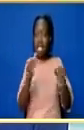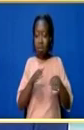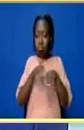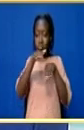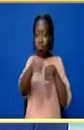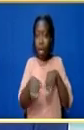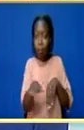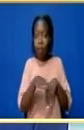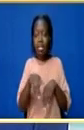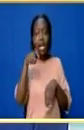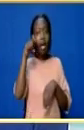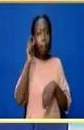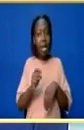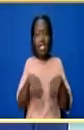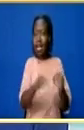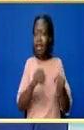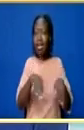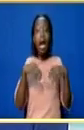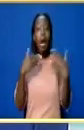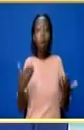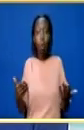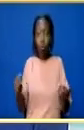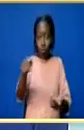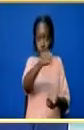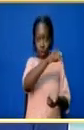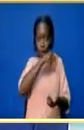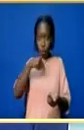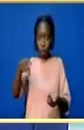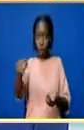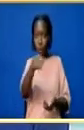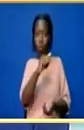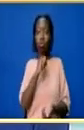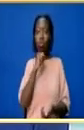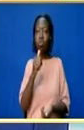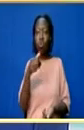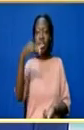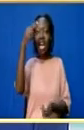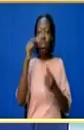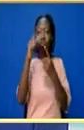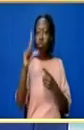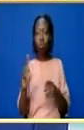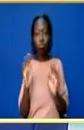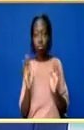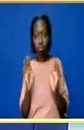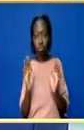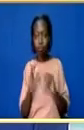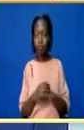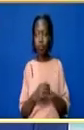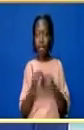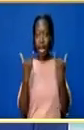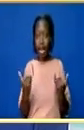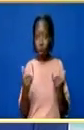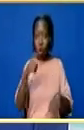you should cultivate sideways like your grandmother does. Well, this way. They are called contour farmings. That is what we call